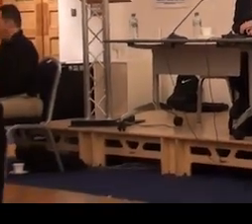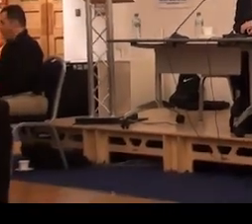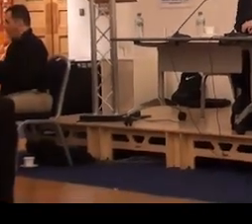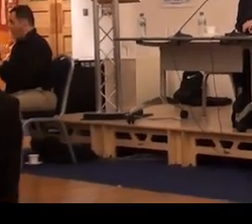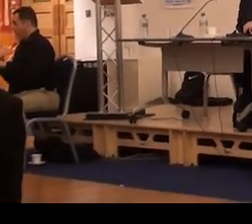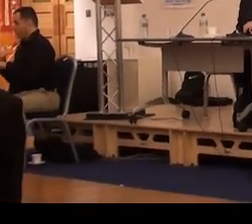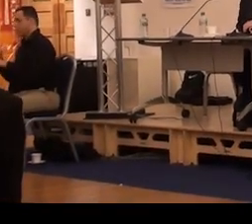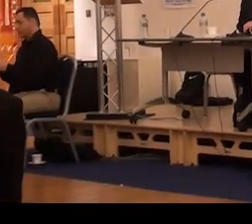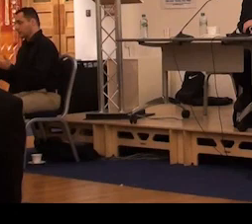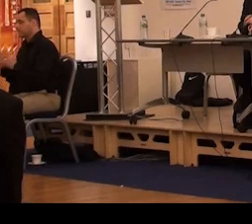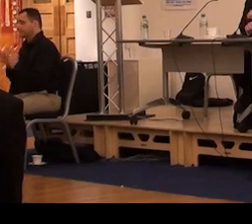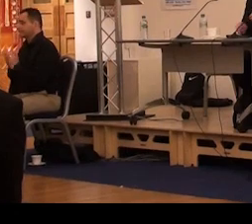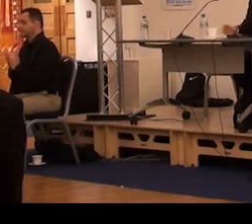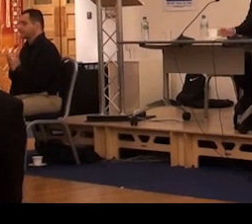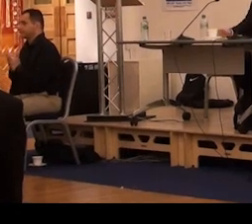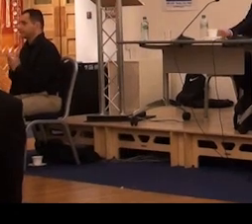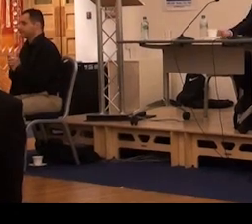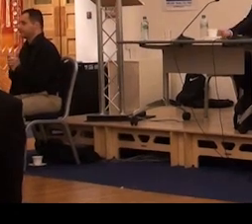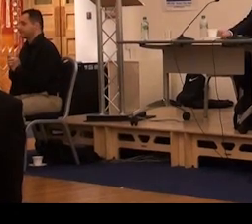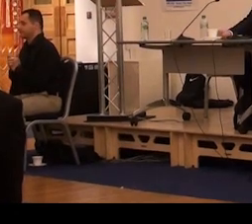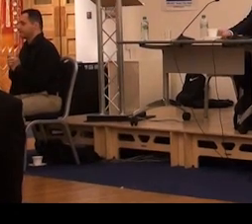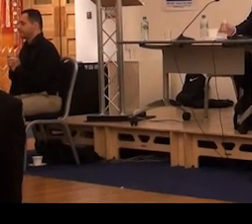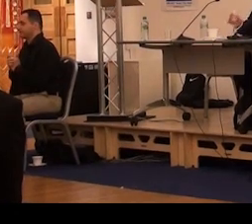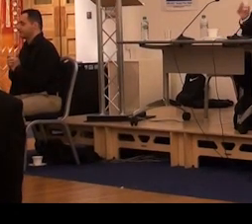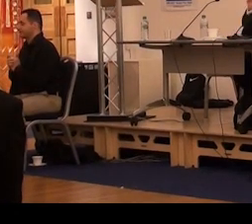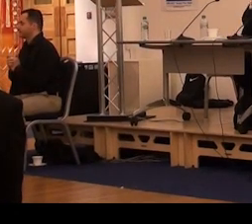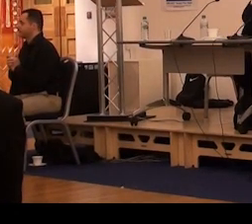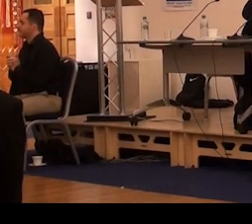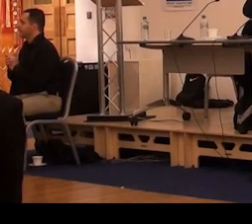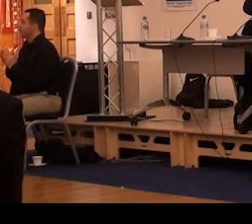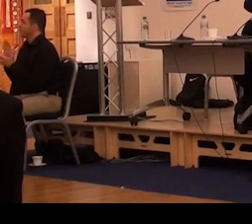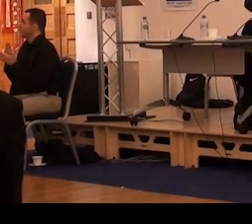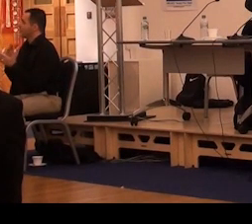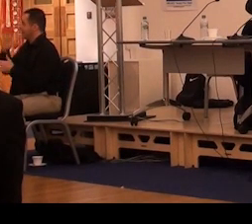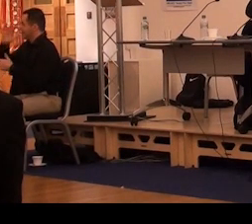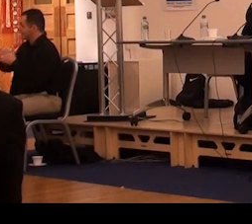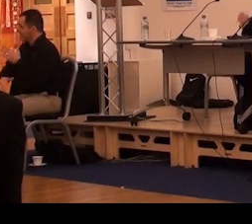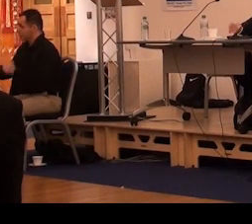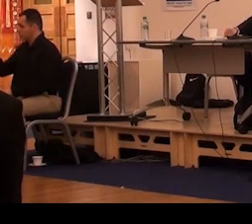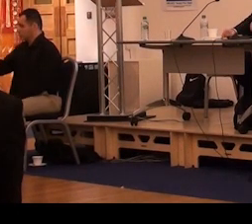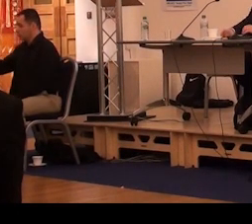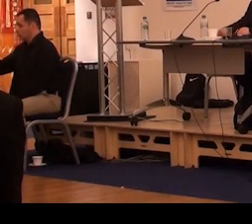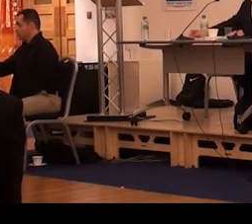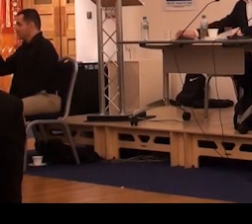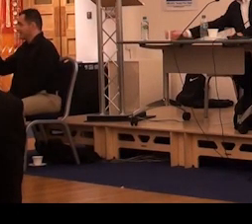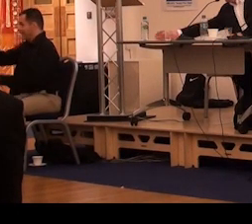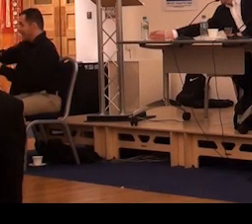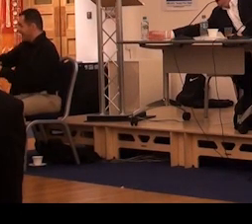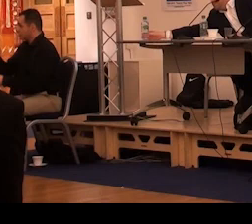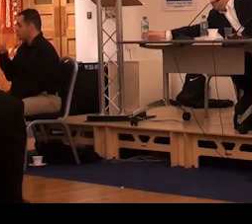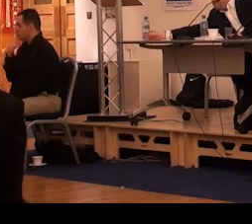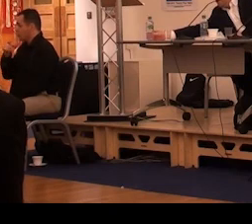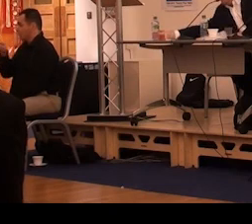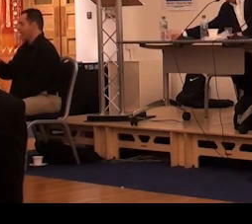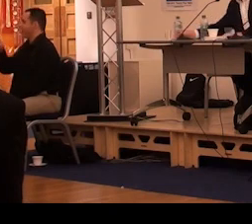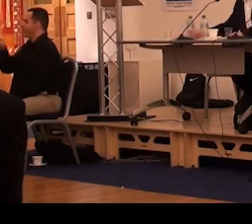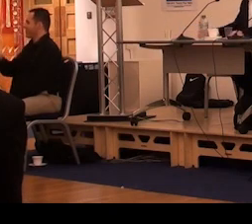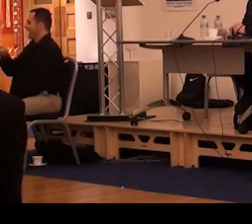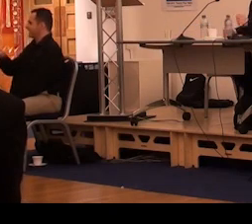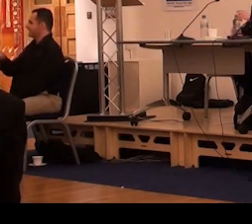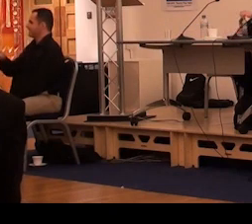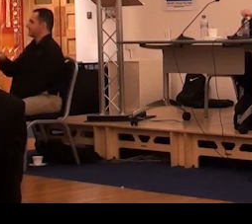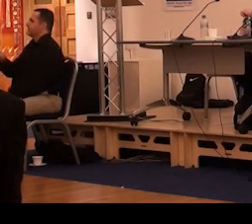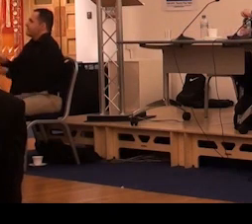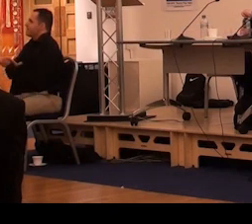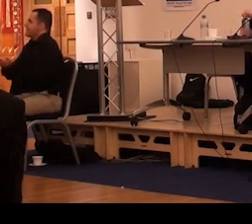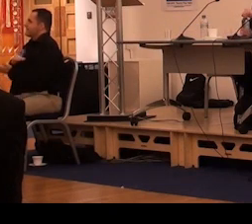can testify to the fact that the experience of the students at the school was very much a sense of